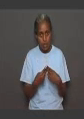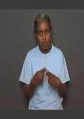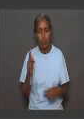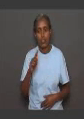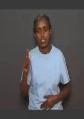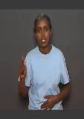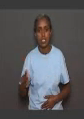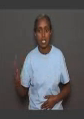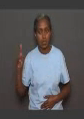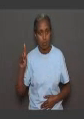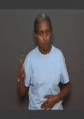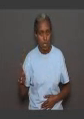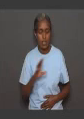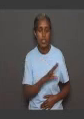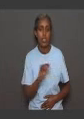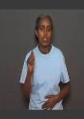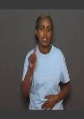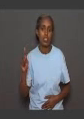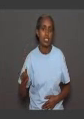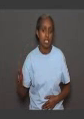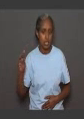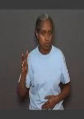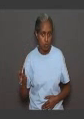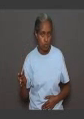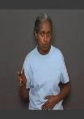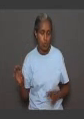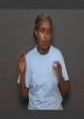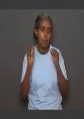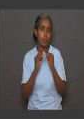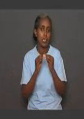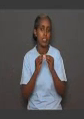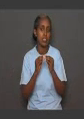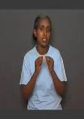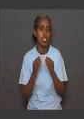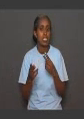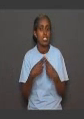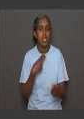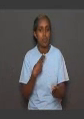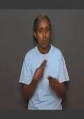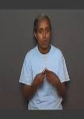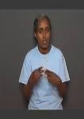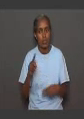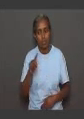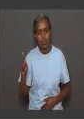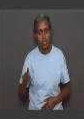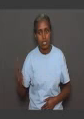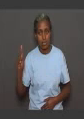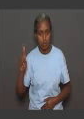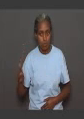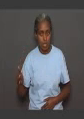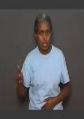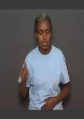of Z1 and Z2 plus the product of